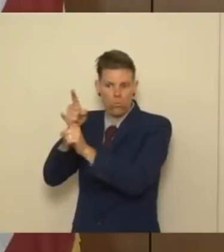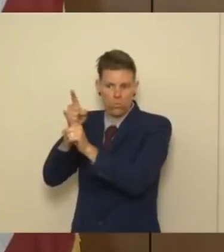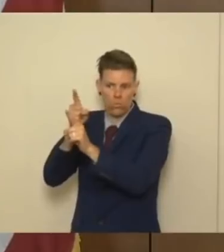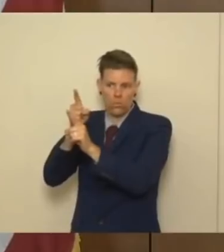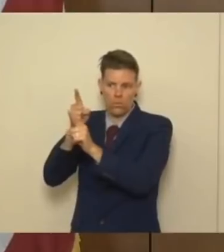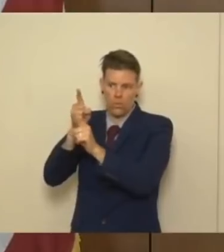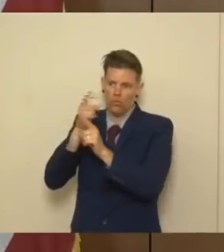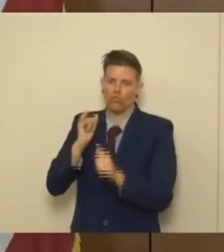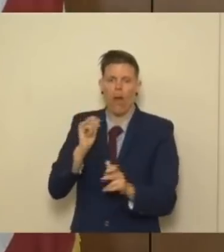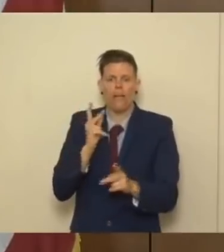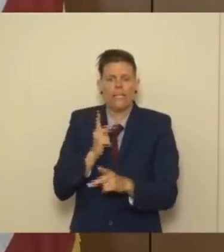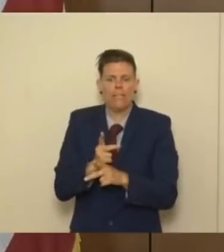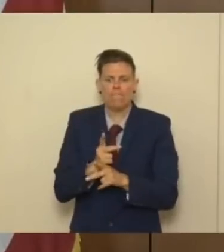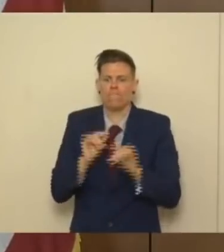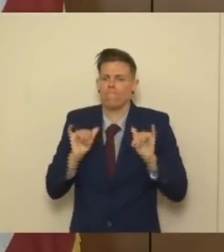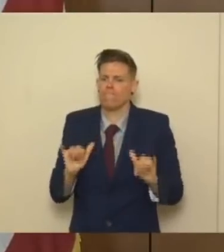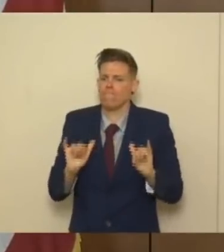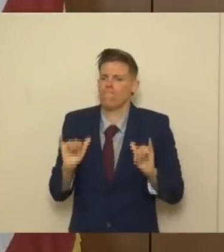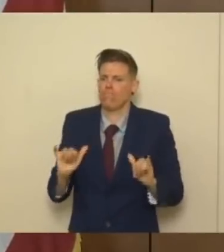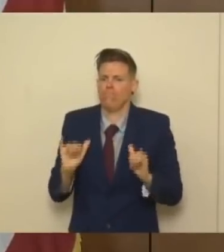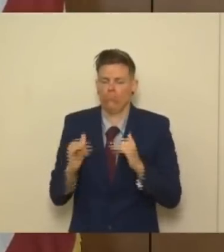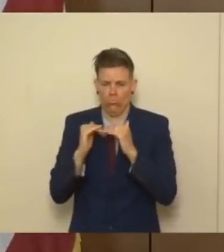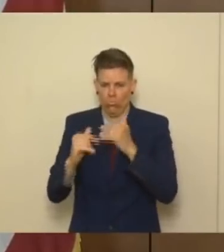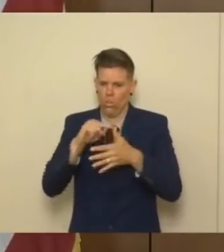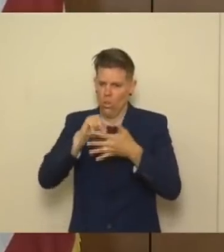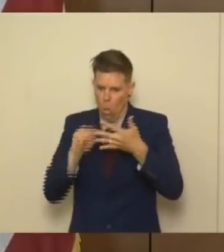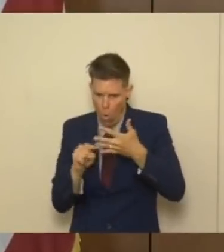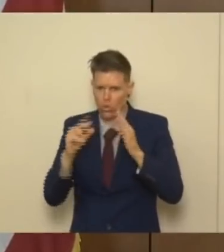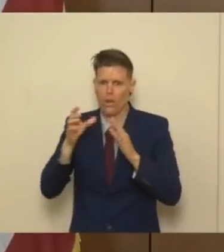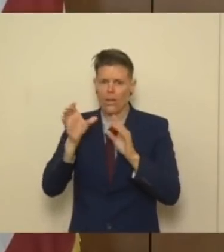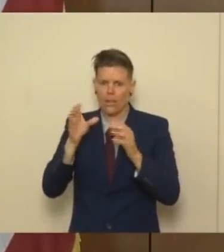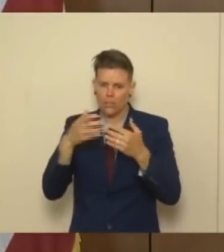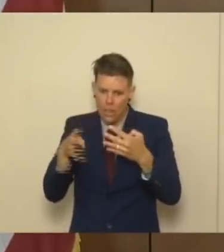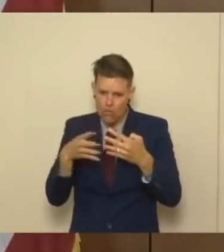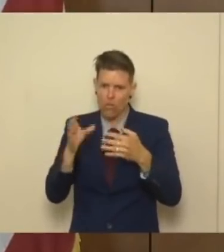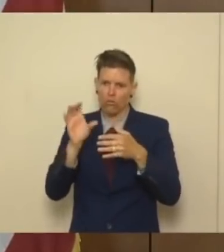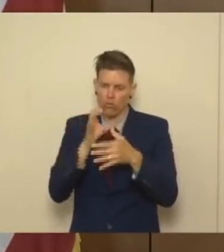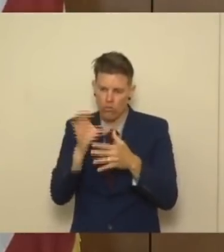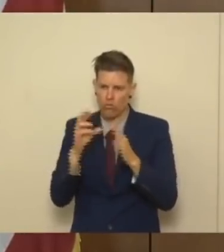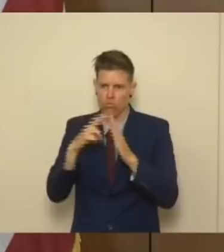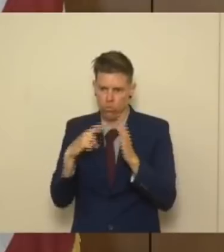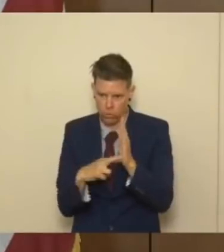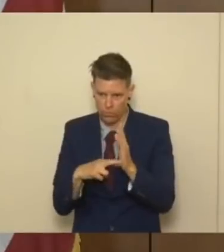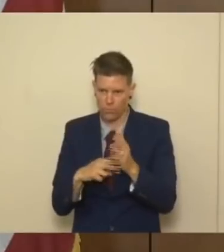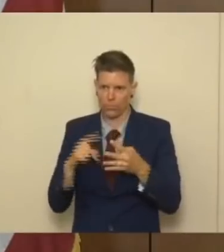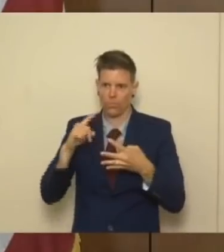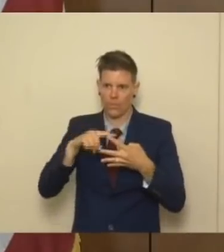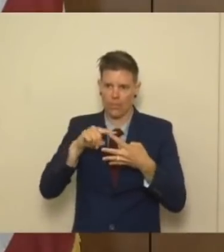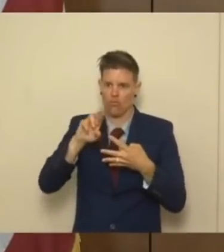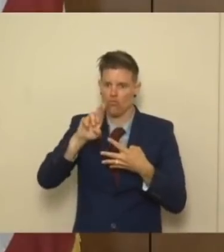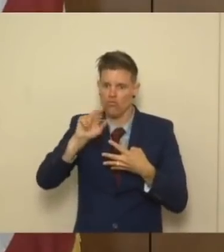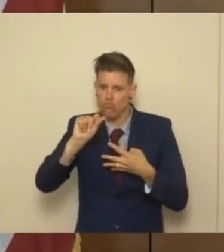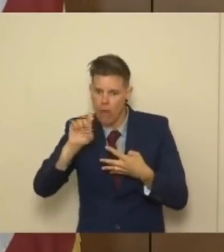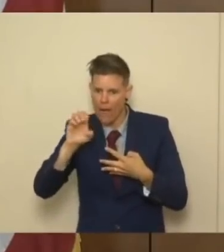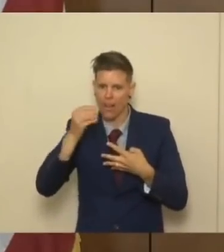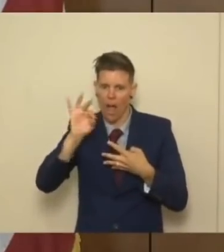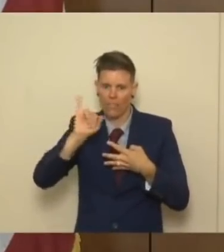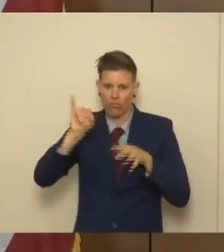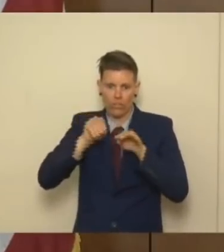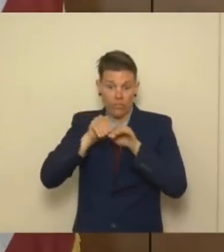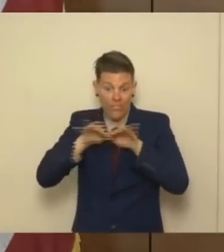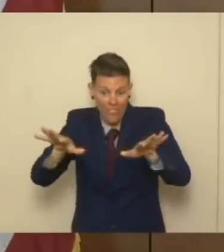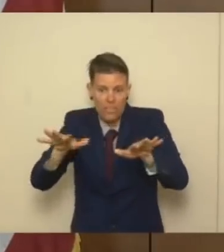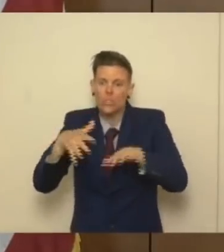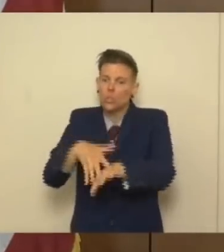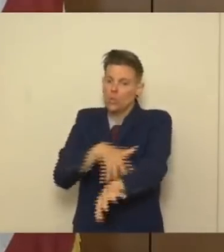4 principles. Rate of infection, we want that to be low. 2, number of tests.